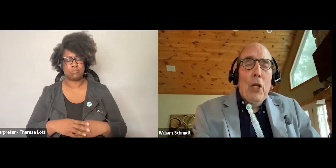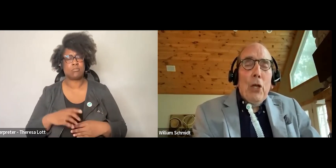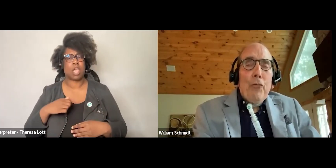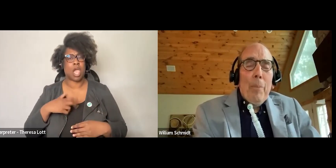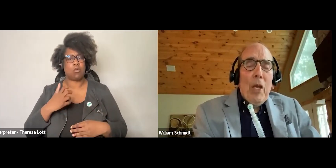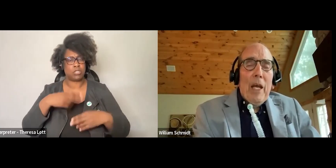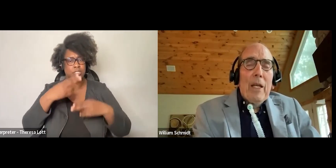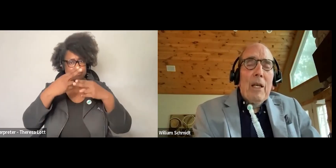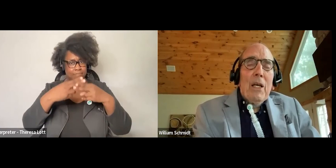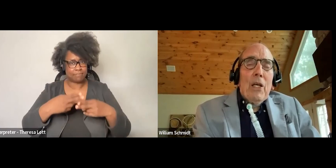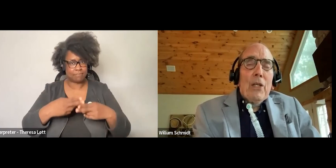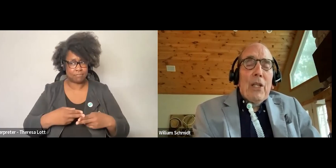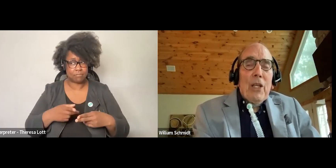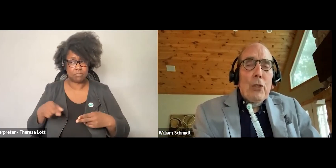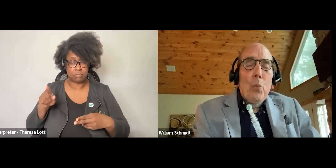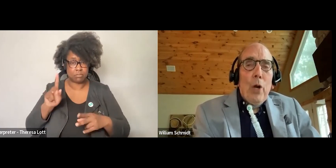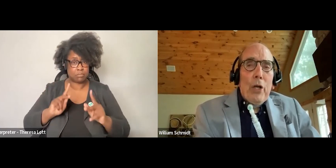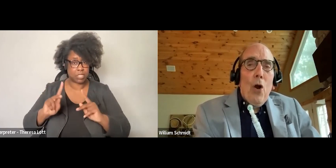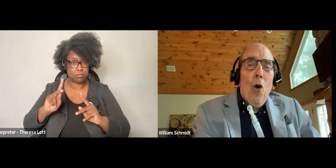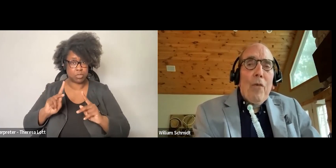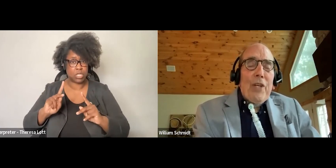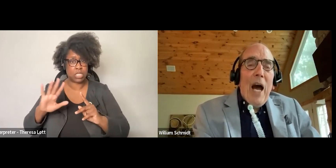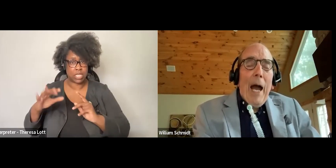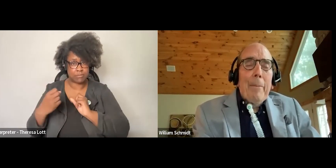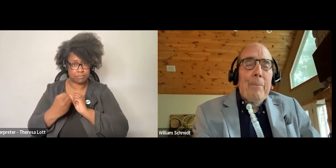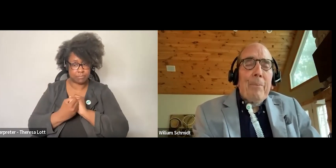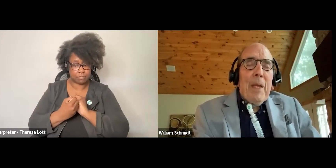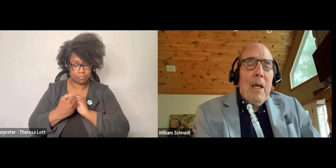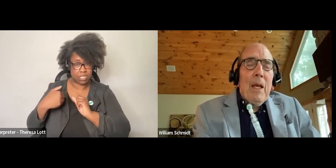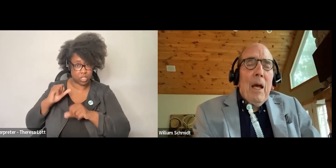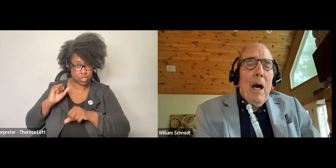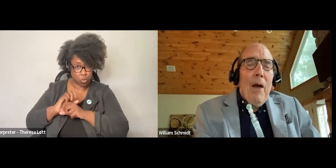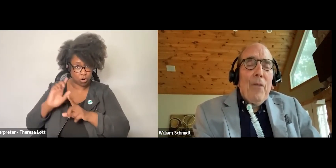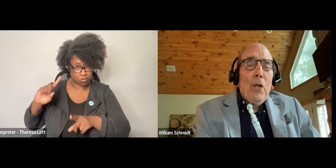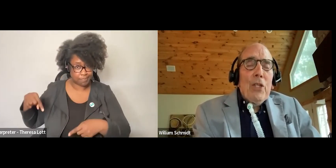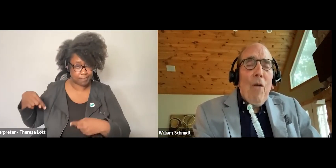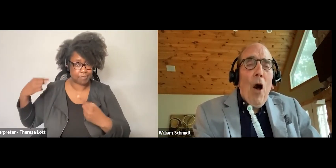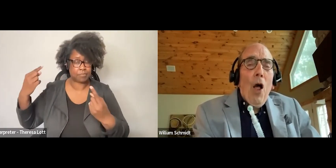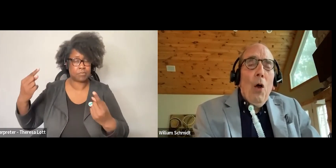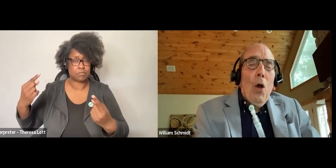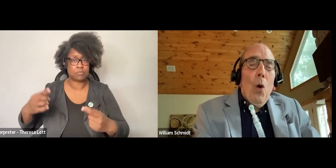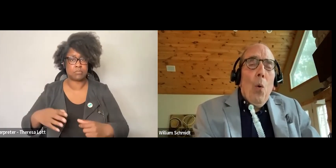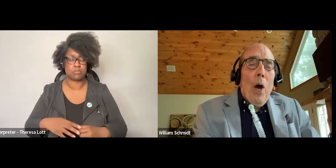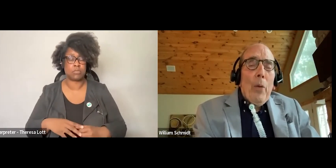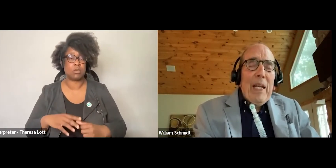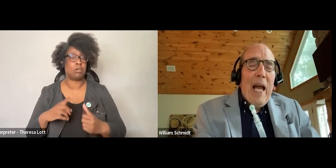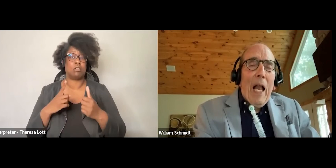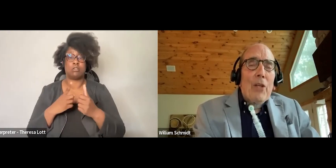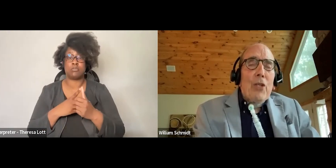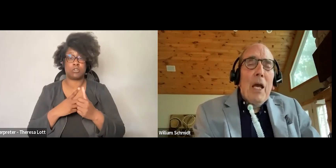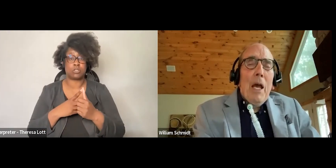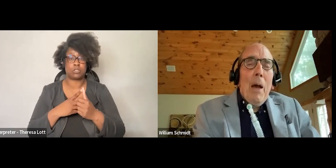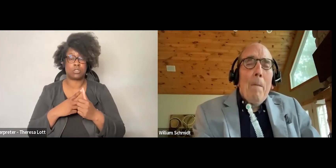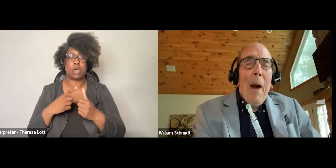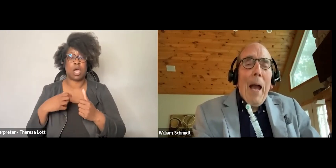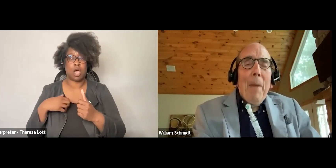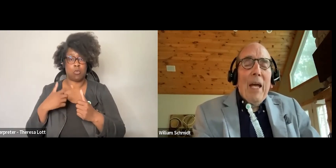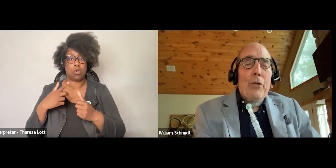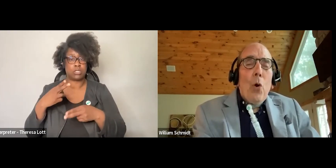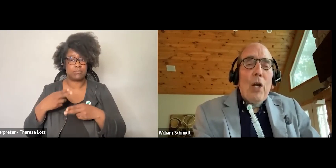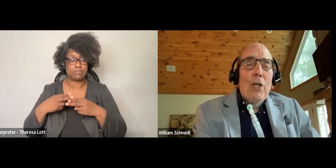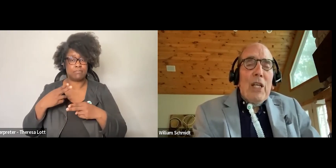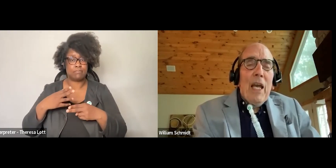have contributed to this work over time. I first of all want to acknowledge